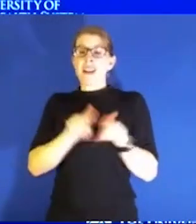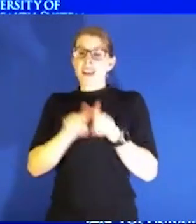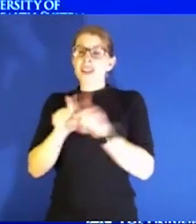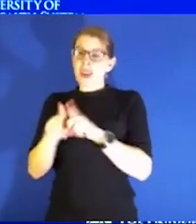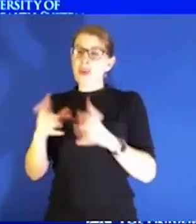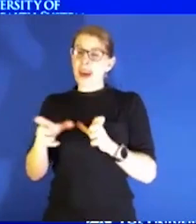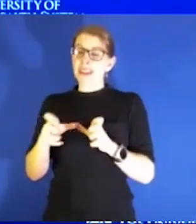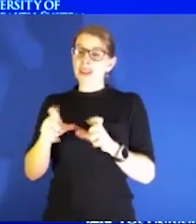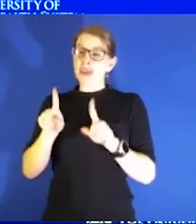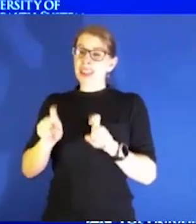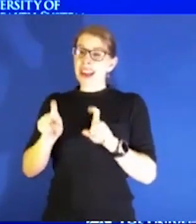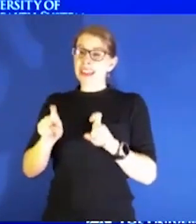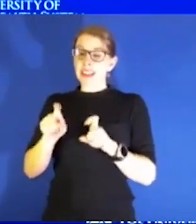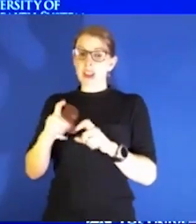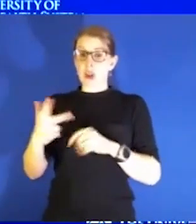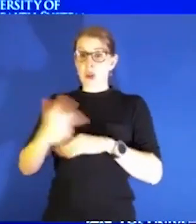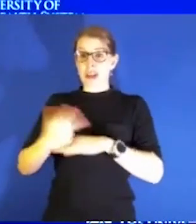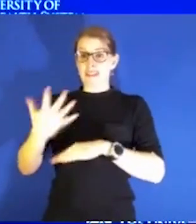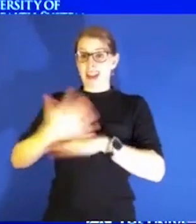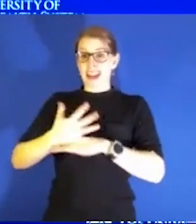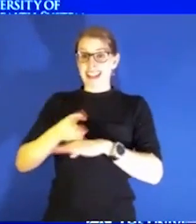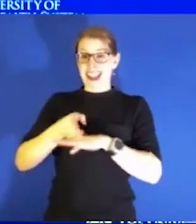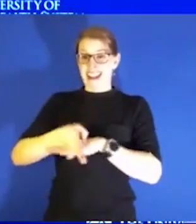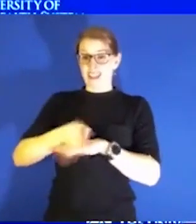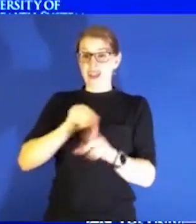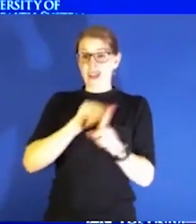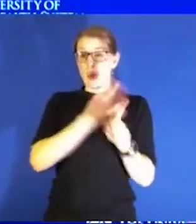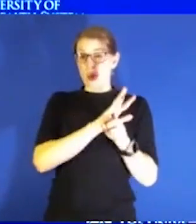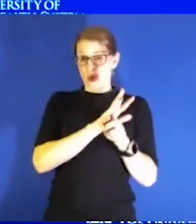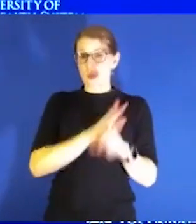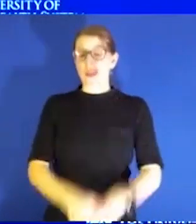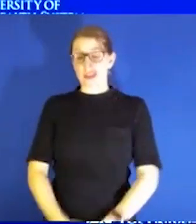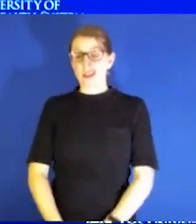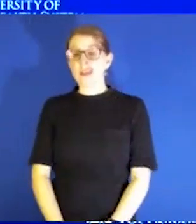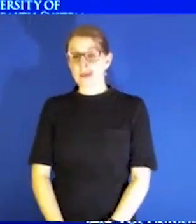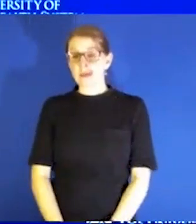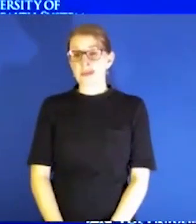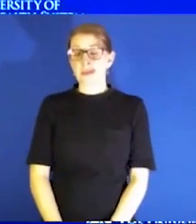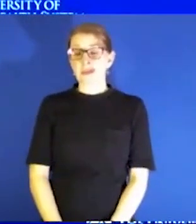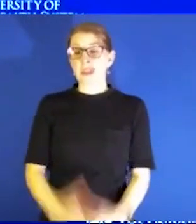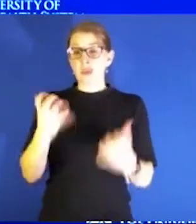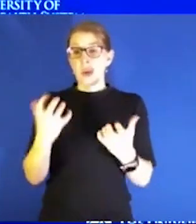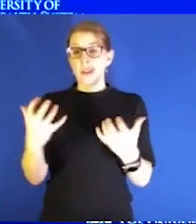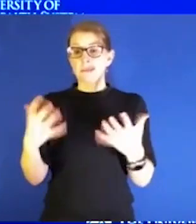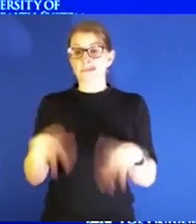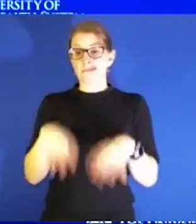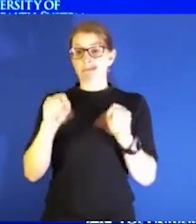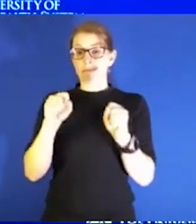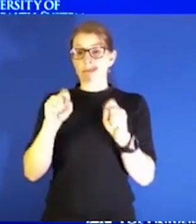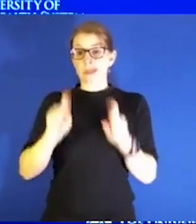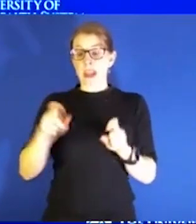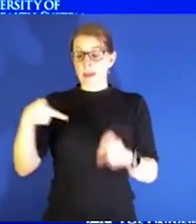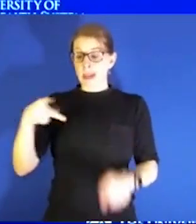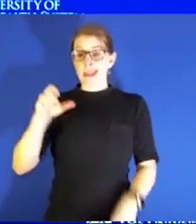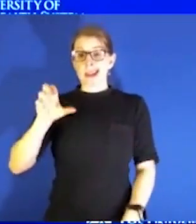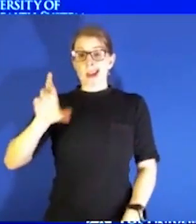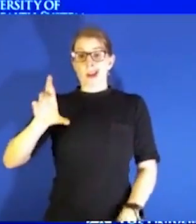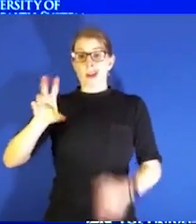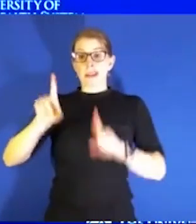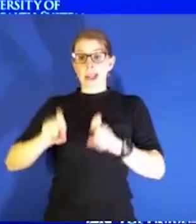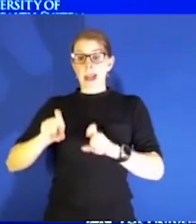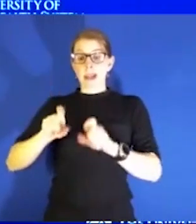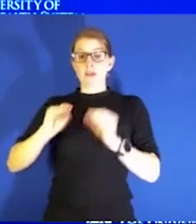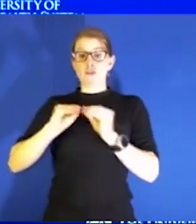say 3 to 5 days after that exposure. That's important. If you can do a PCR test, that is probably going to be more